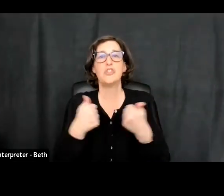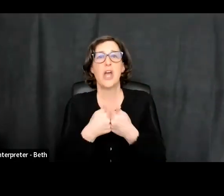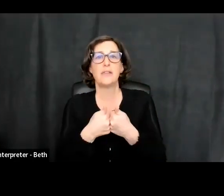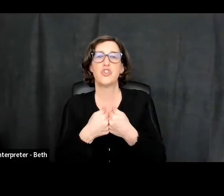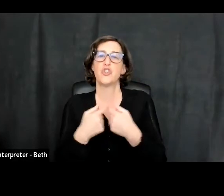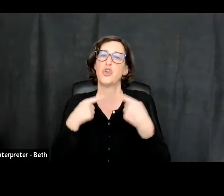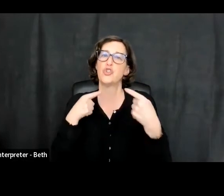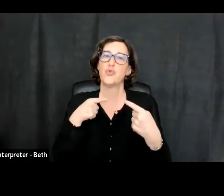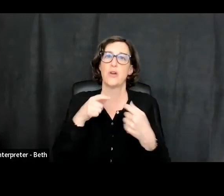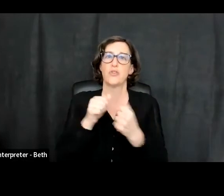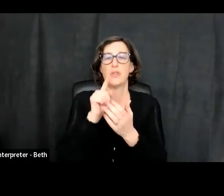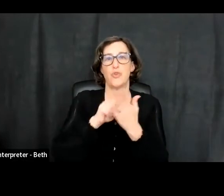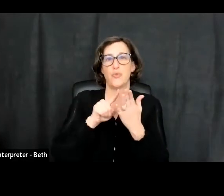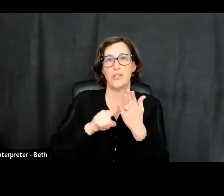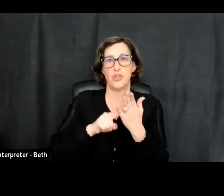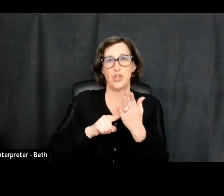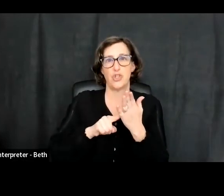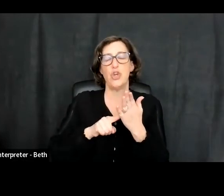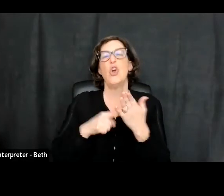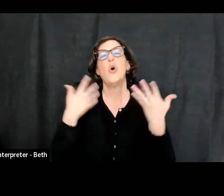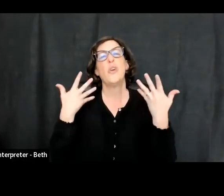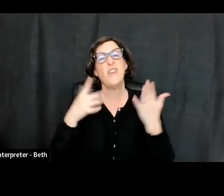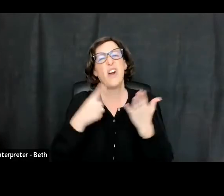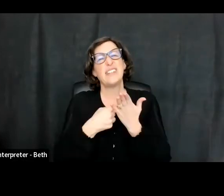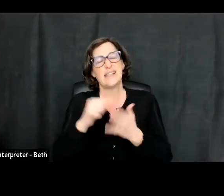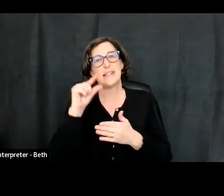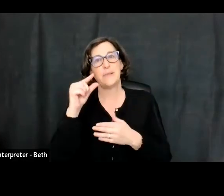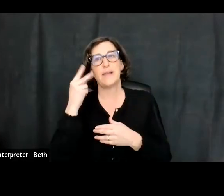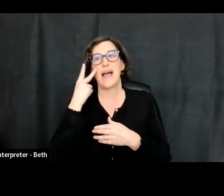research? Folks were kind of alluding to this already. I see Shawna